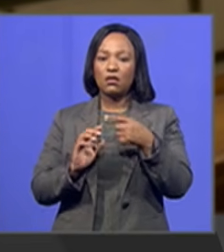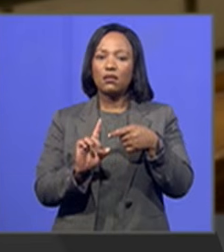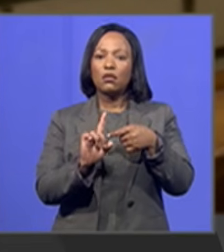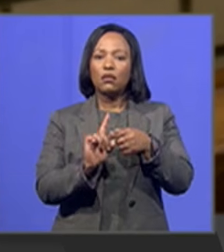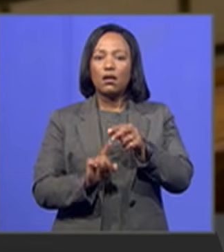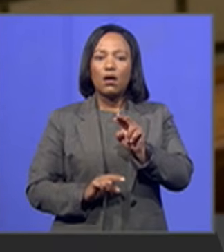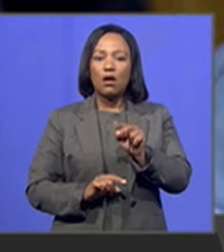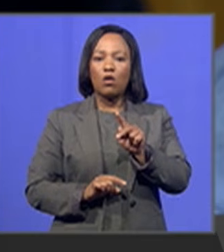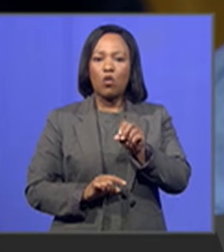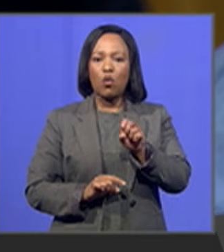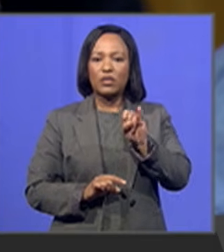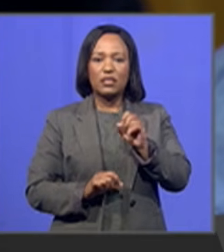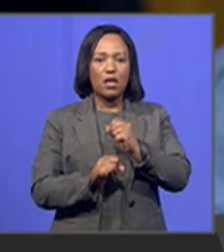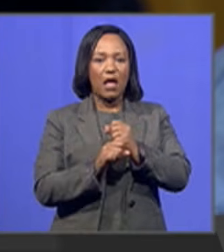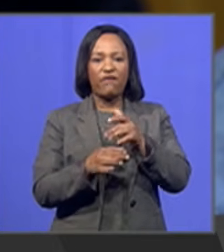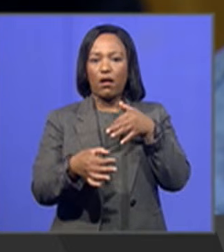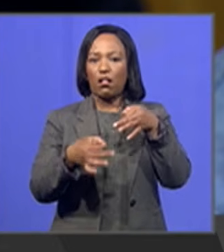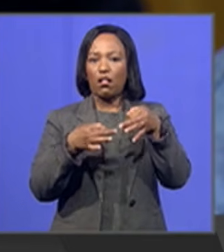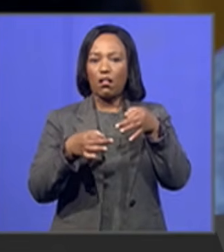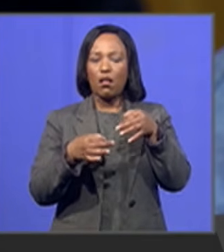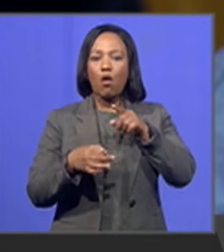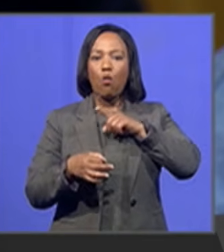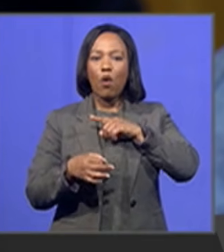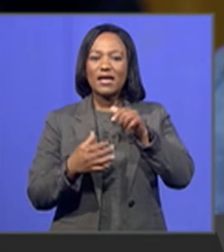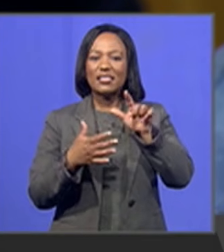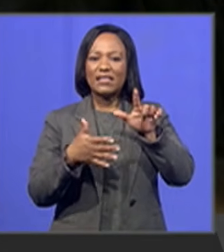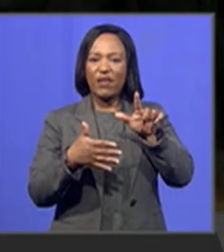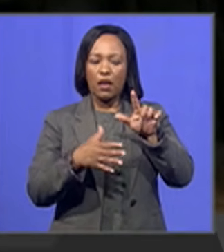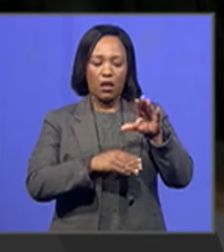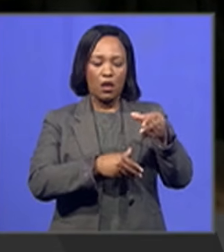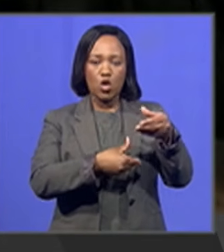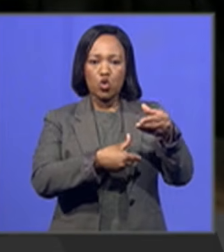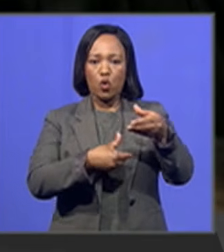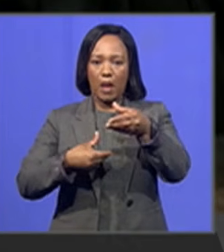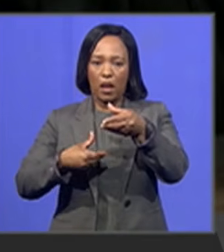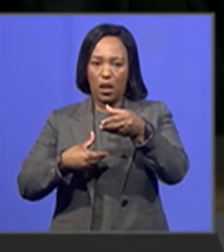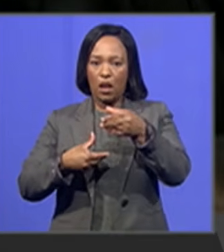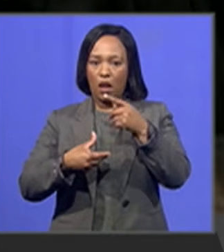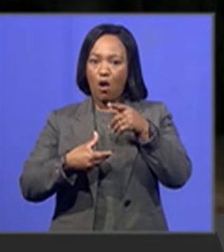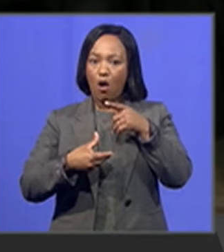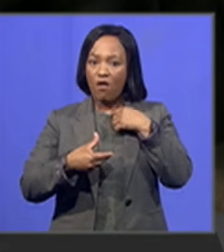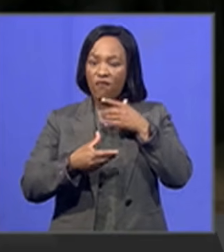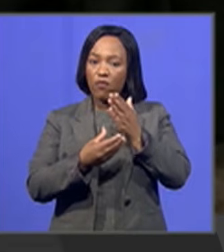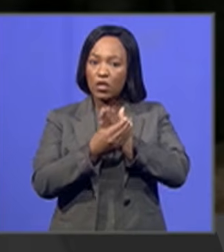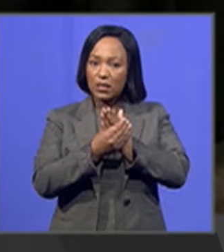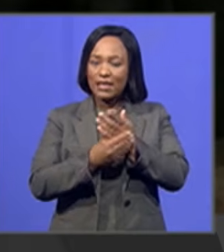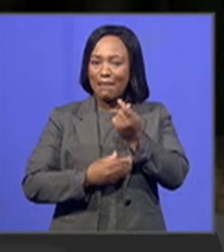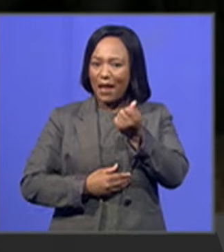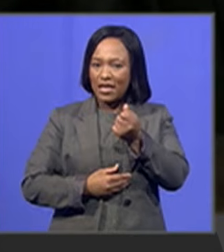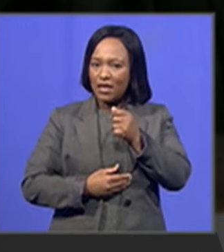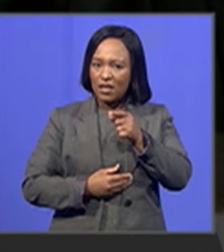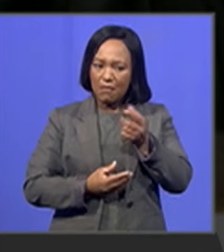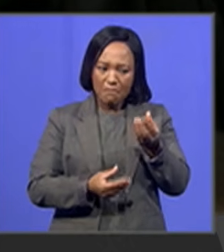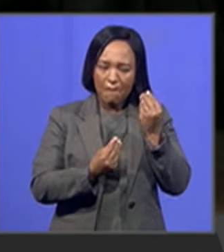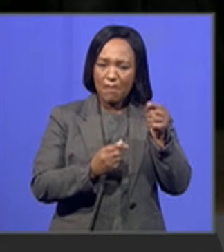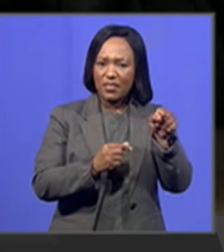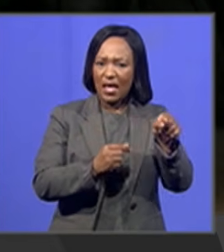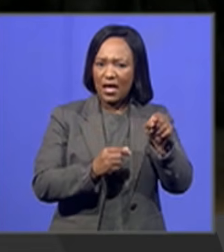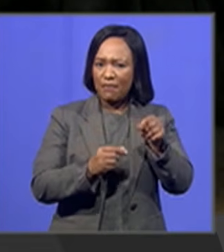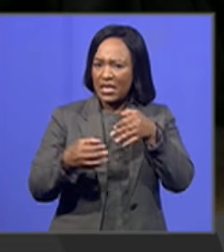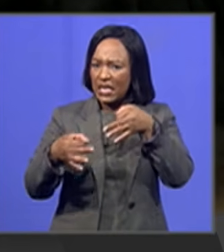hlalose hore hobaneng ho fumane di-docket tse tsheletseng ha hae isita le tjhelete. He failed to explain